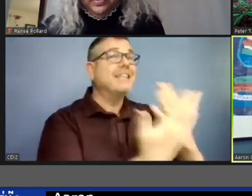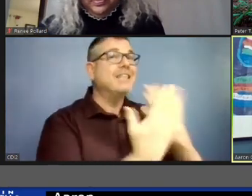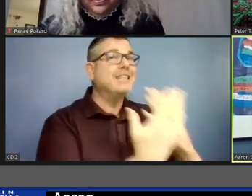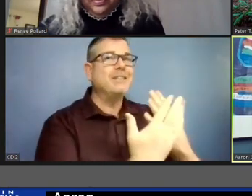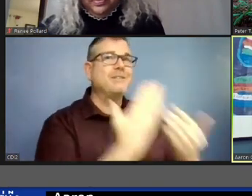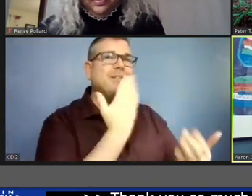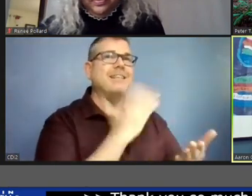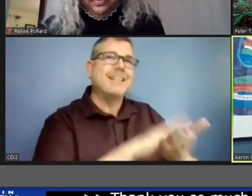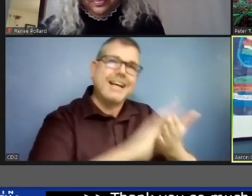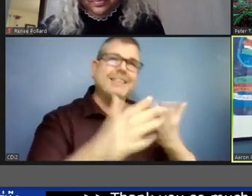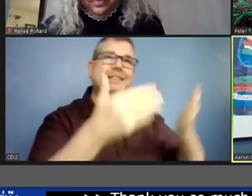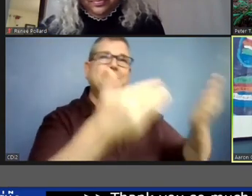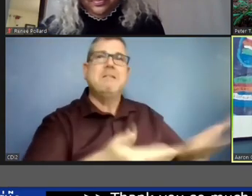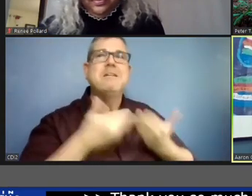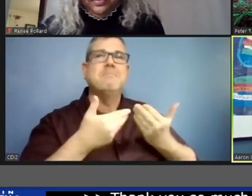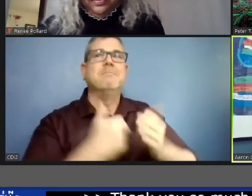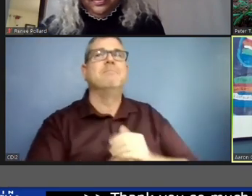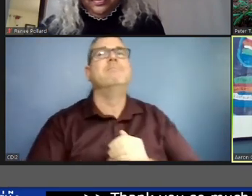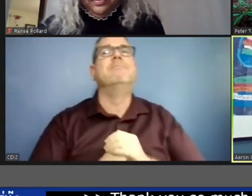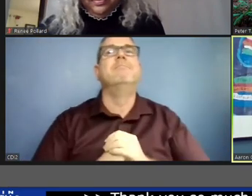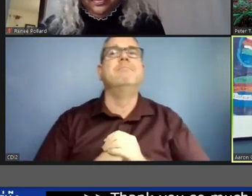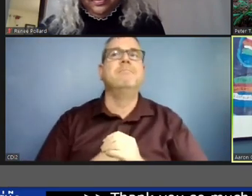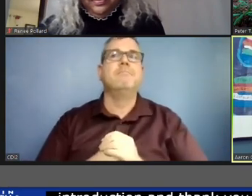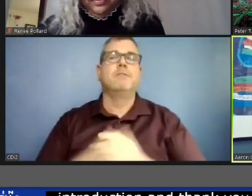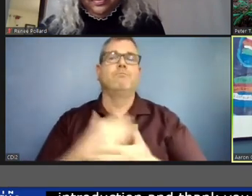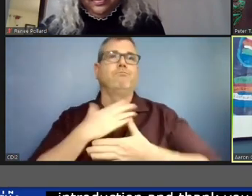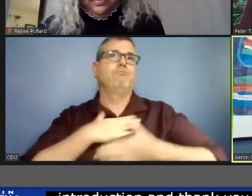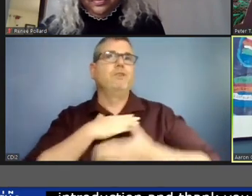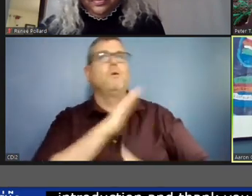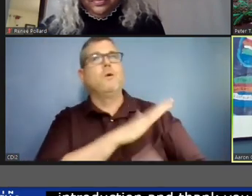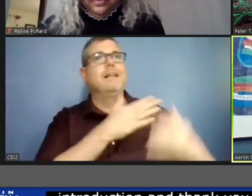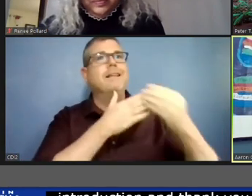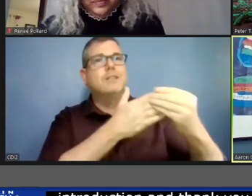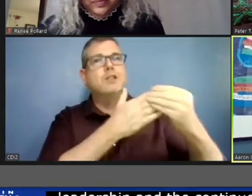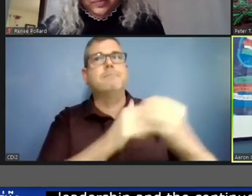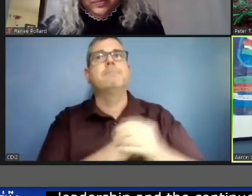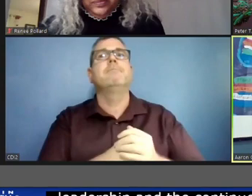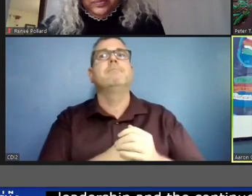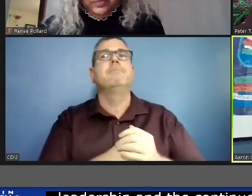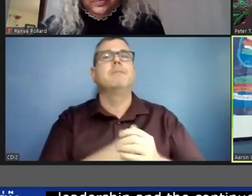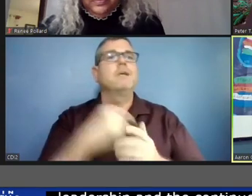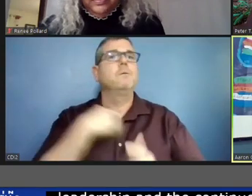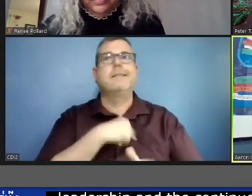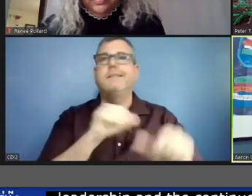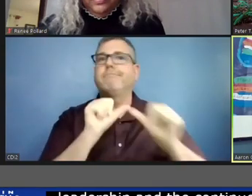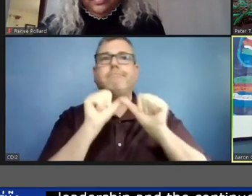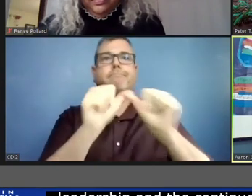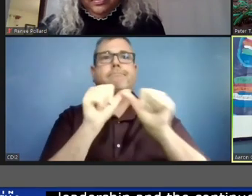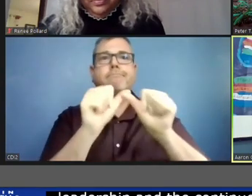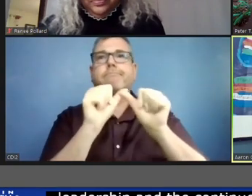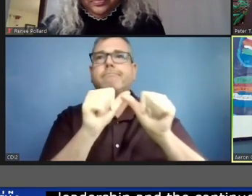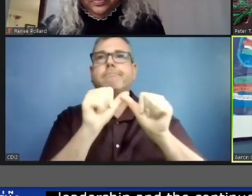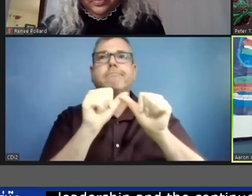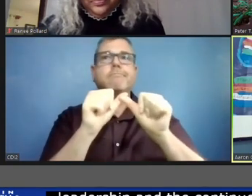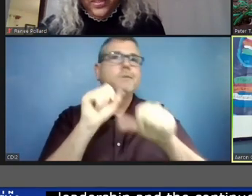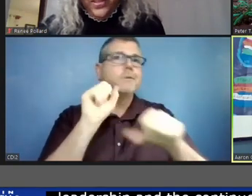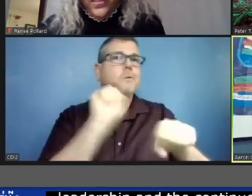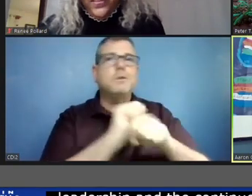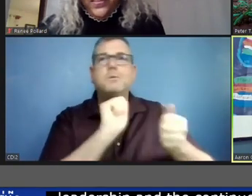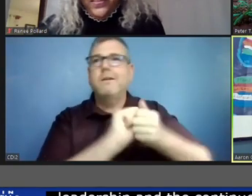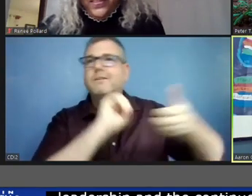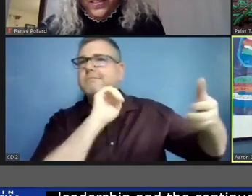leadership and the continued partnership for all that we keep finding to do together. We keep finding some good trouble, so that's good.